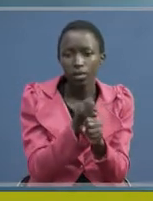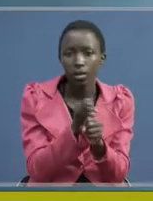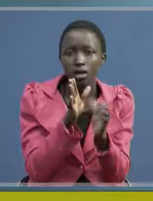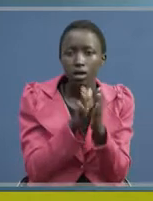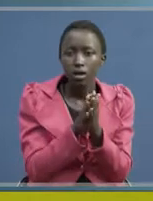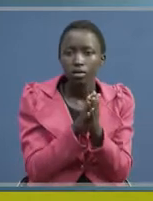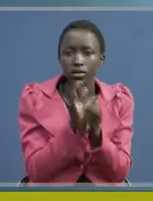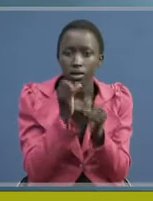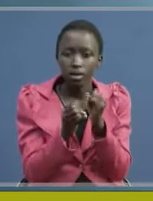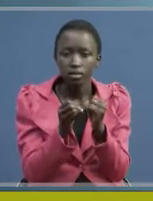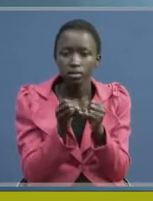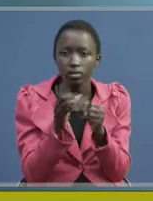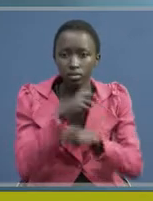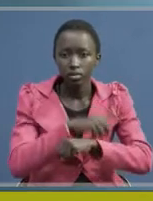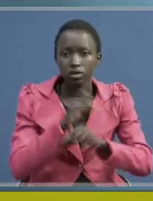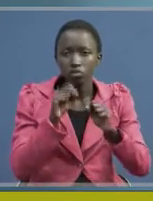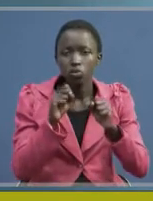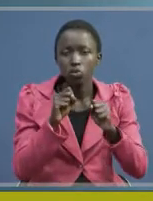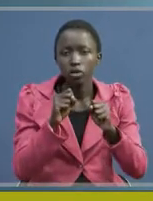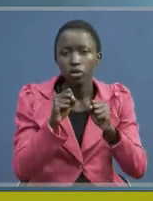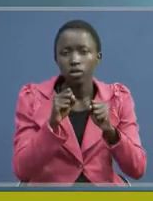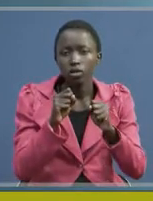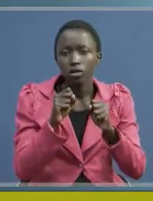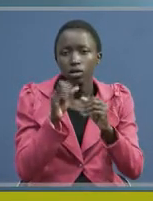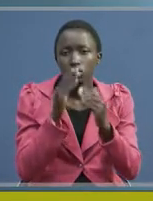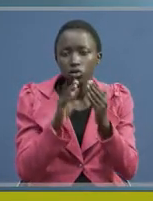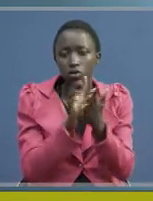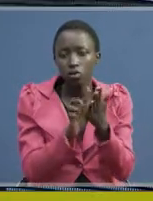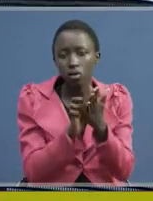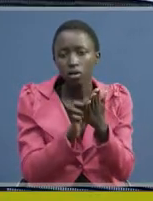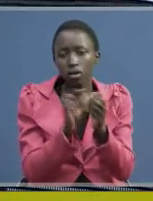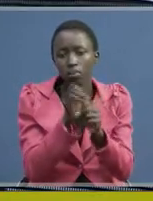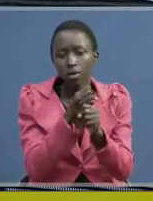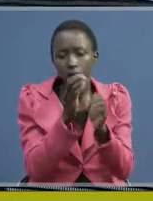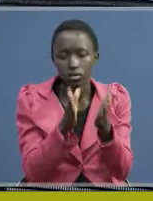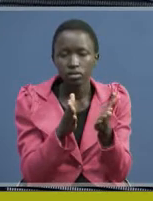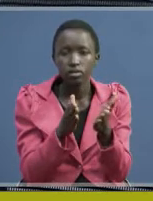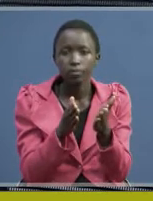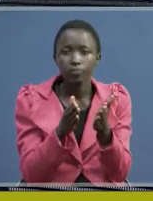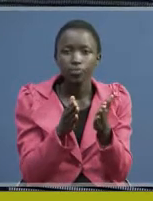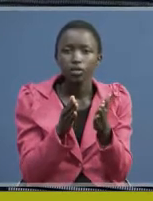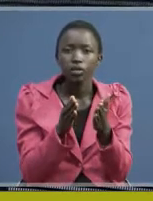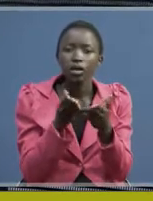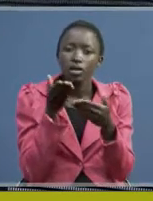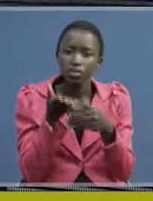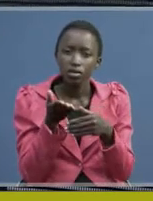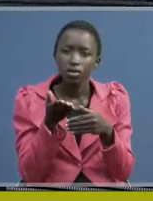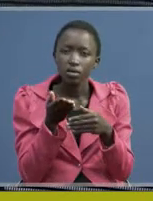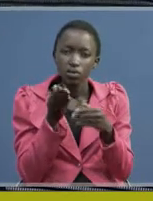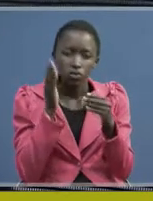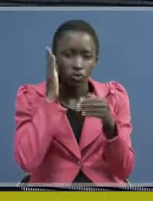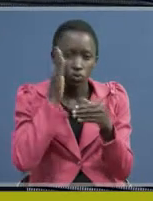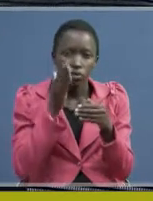and at the end of the day, they are able to edge out the local manufacturers. Kulingana na Job, kuna dalili za nuru